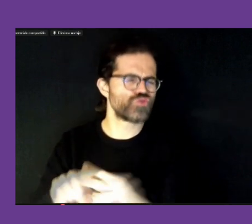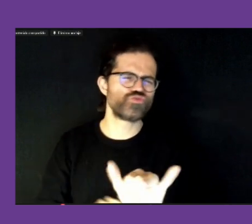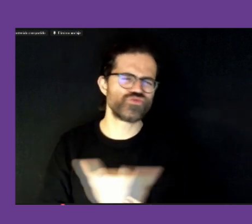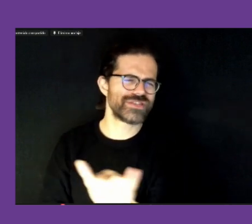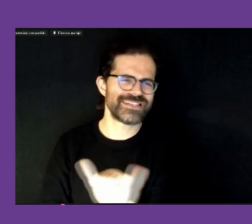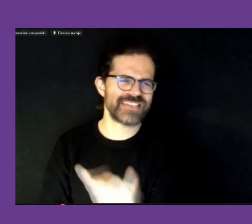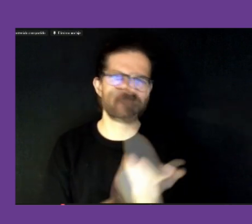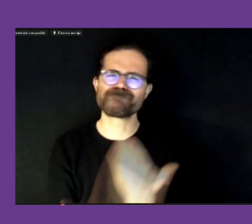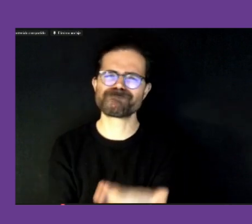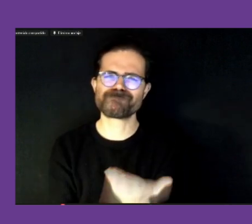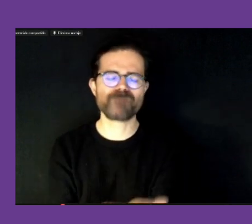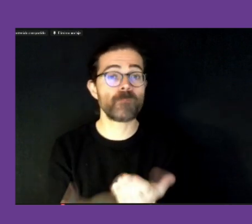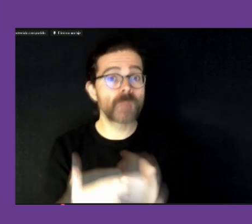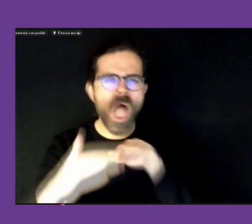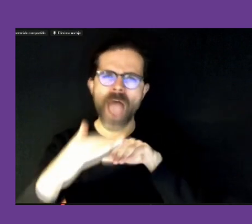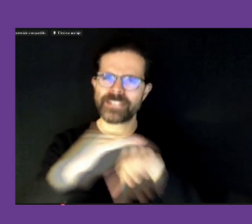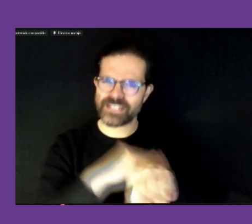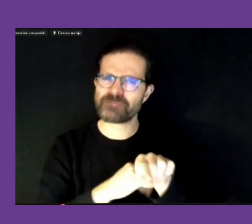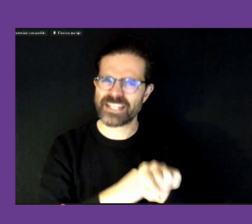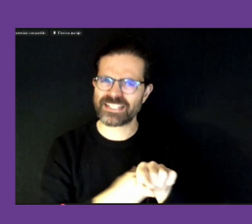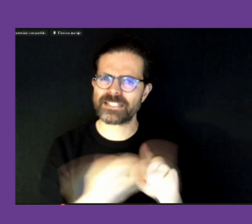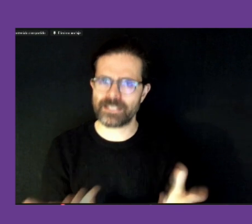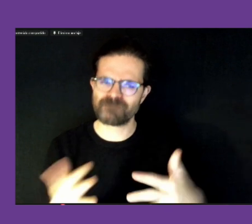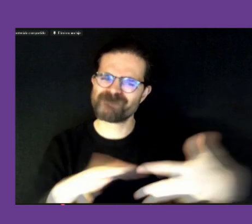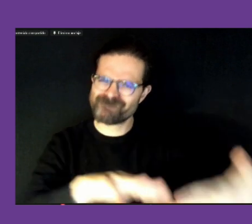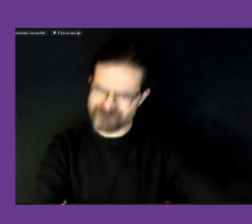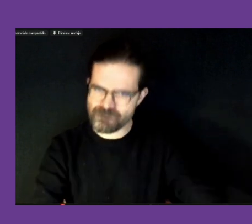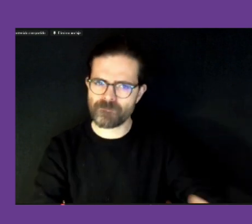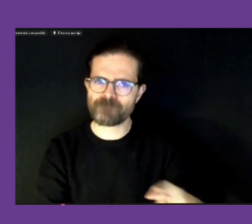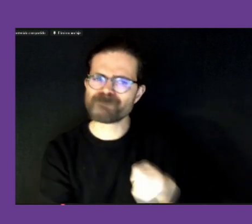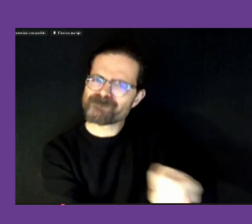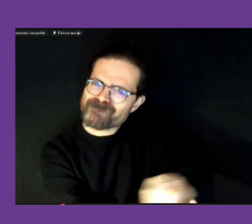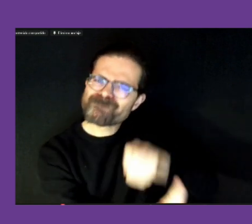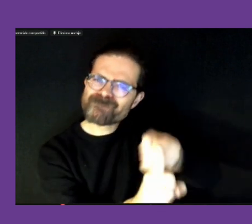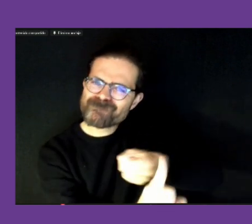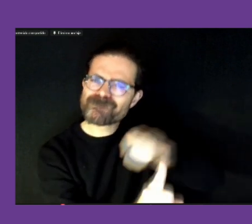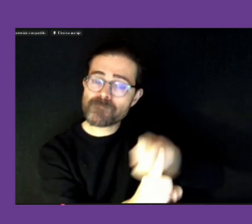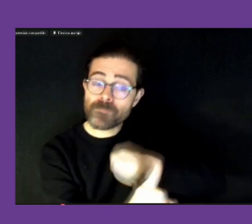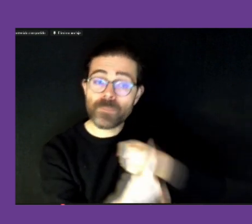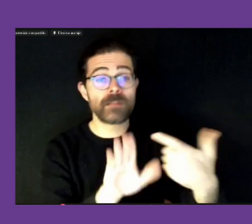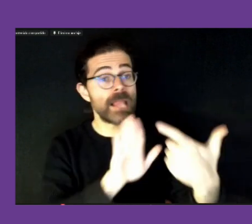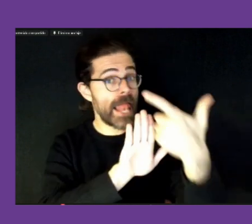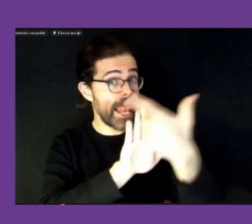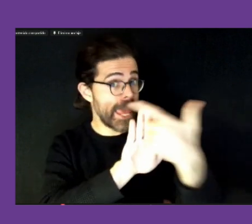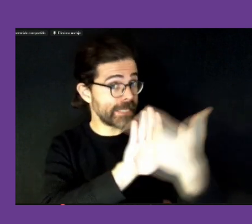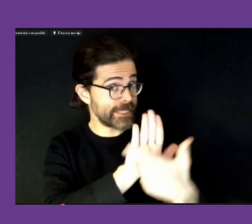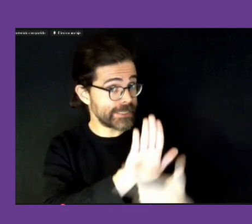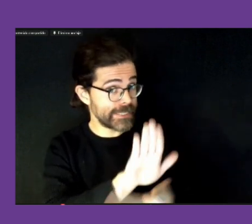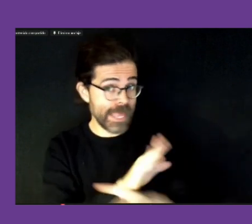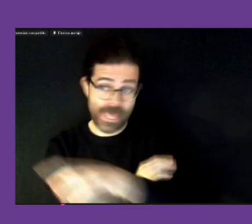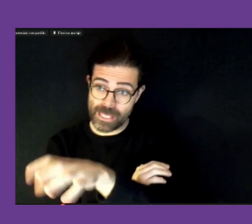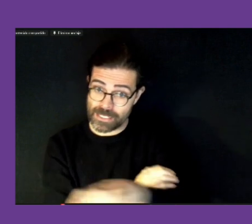accessibility in a way that can be implementable. So it's a useful way to make sure that legislation, for example, concerning